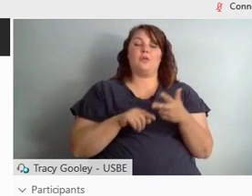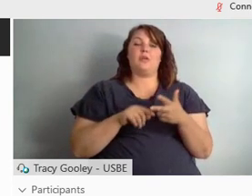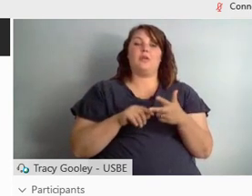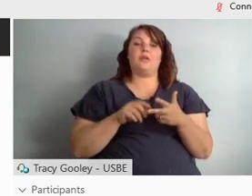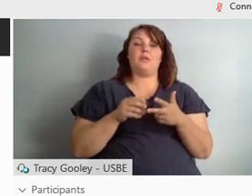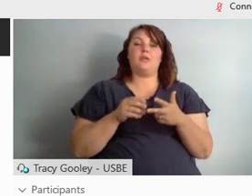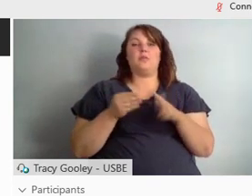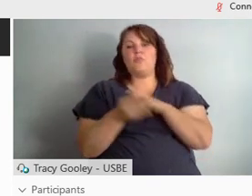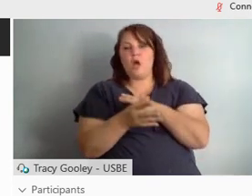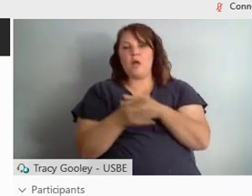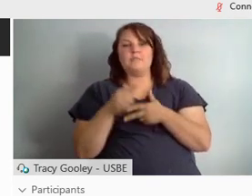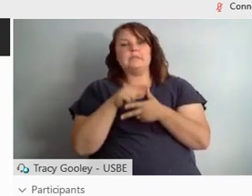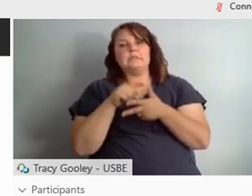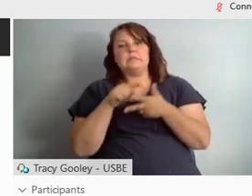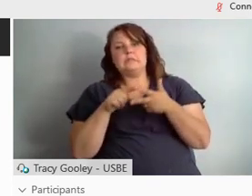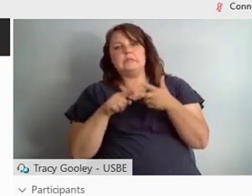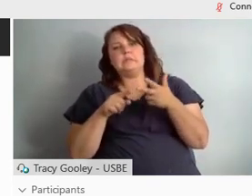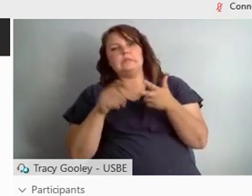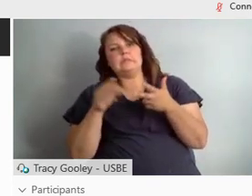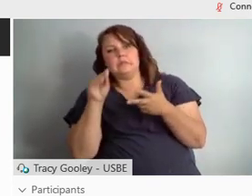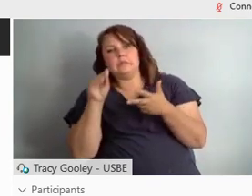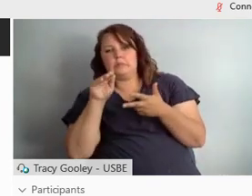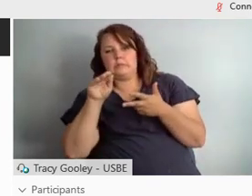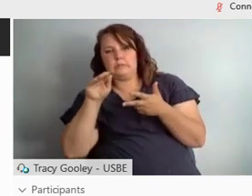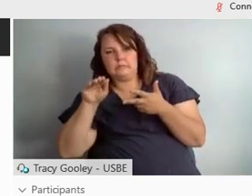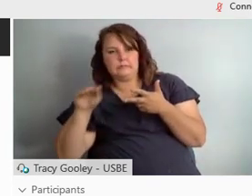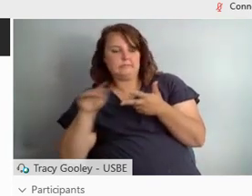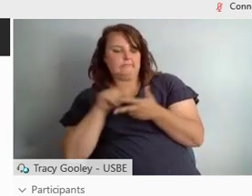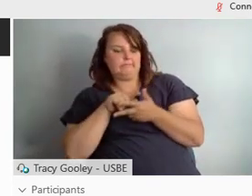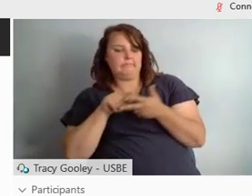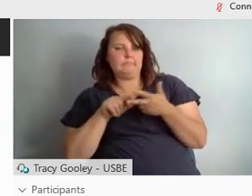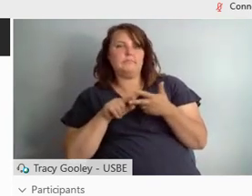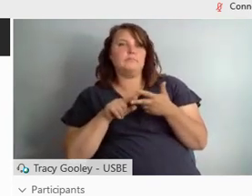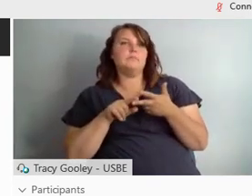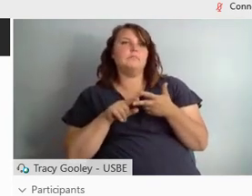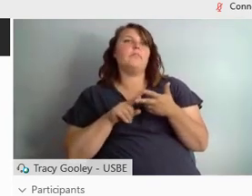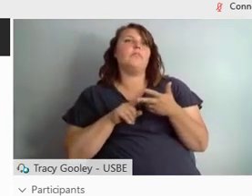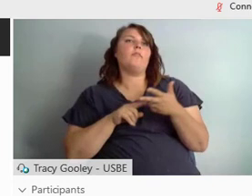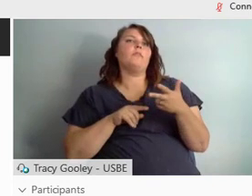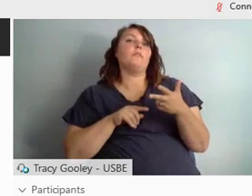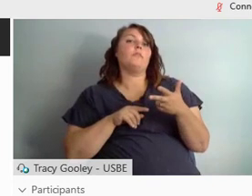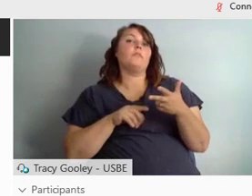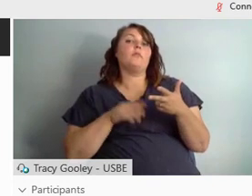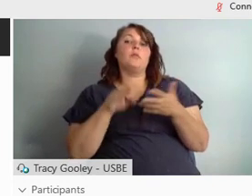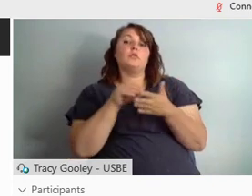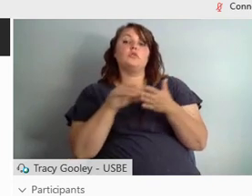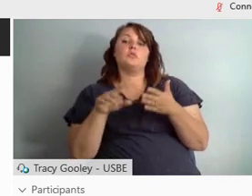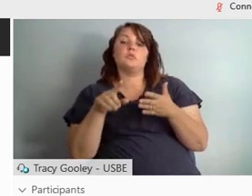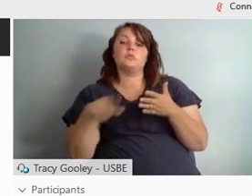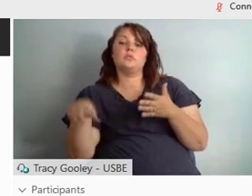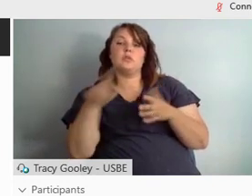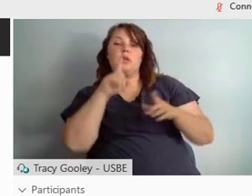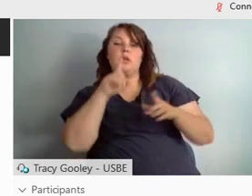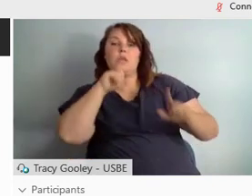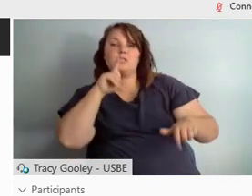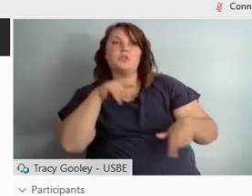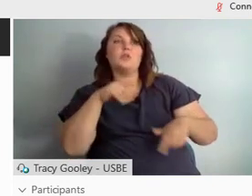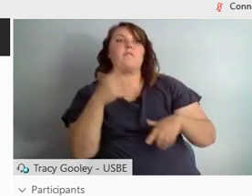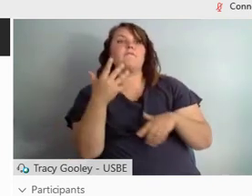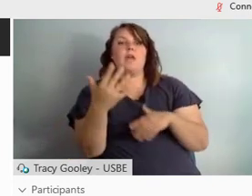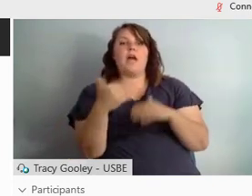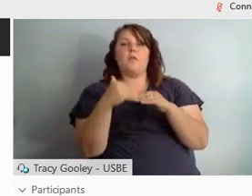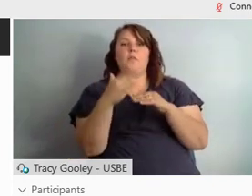are listed in the instruction section for this item. If the student answers with 5 or more